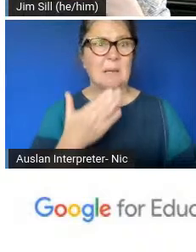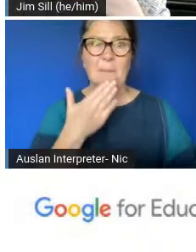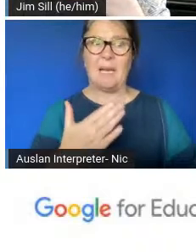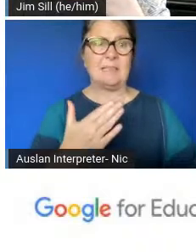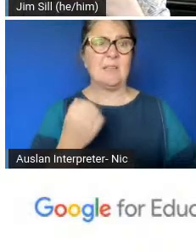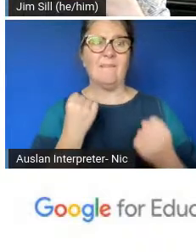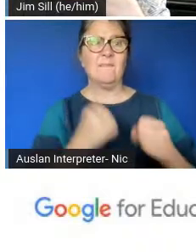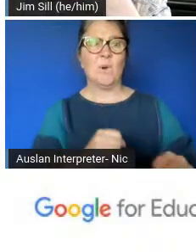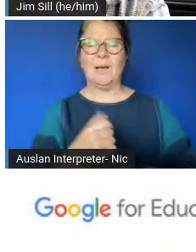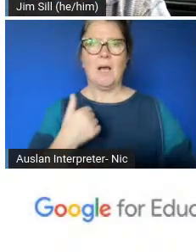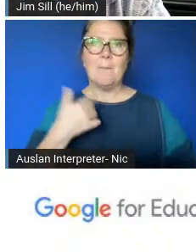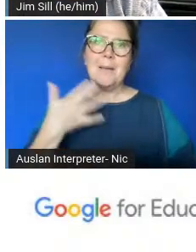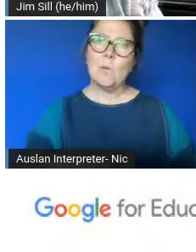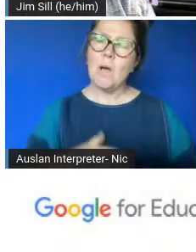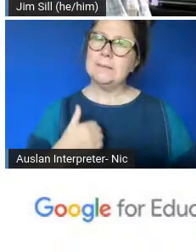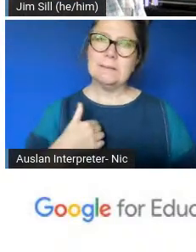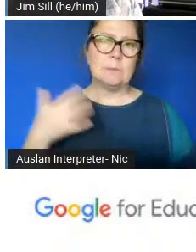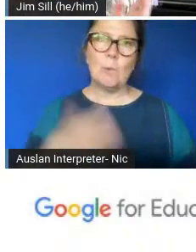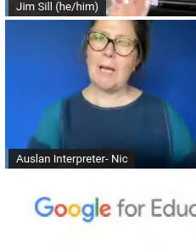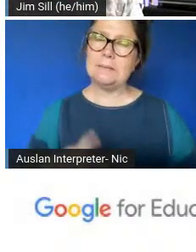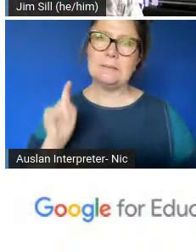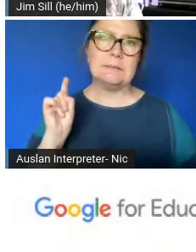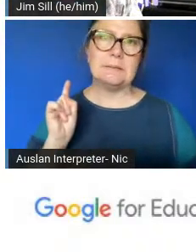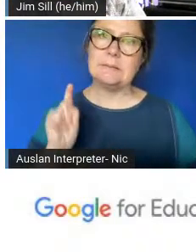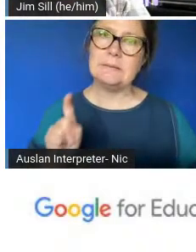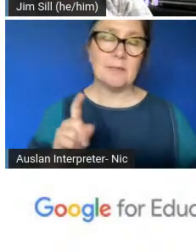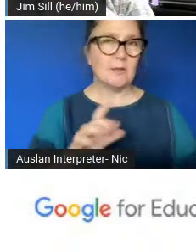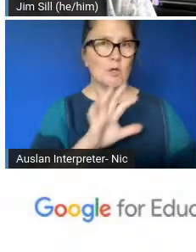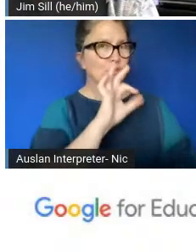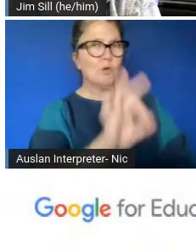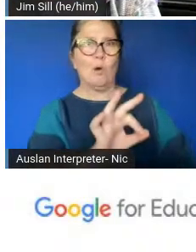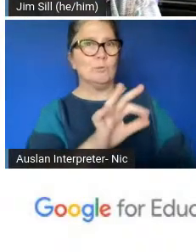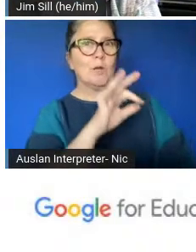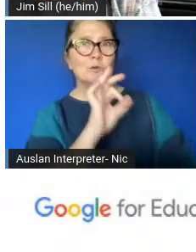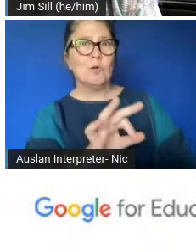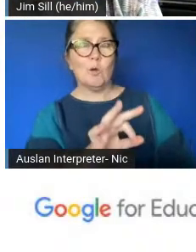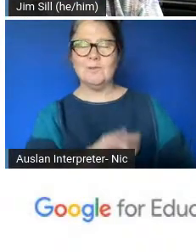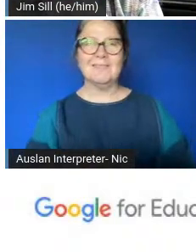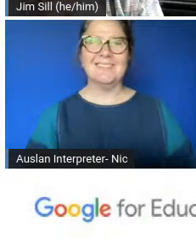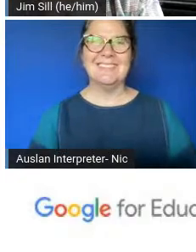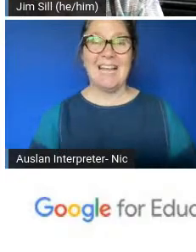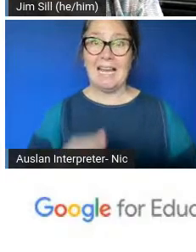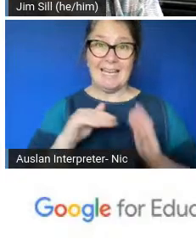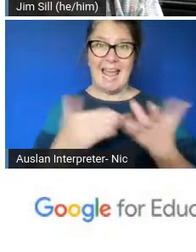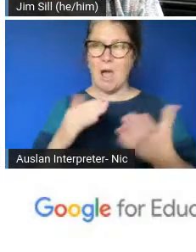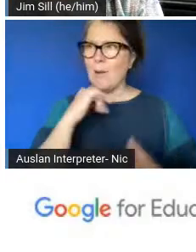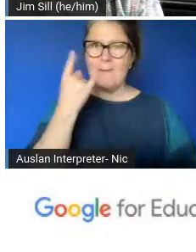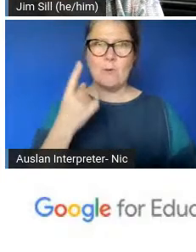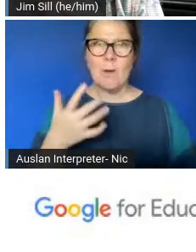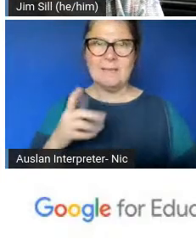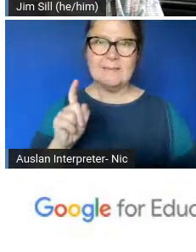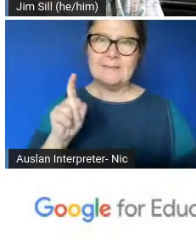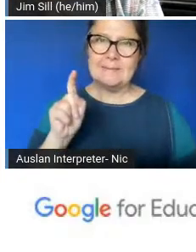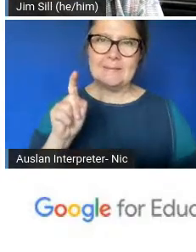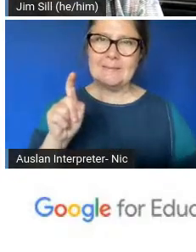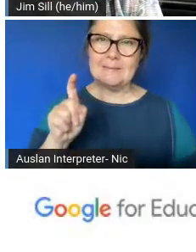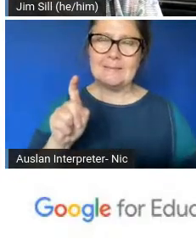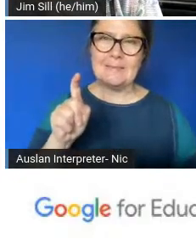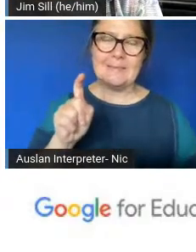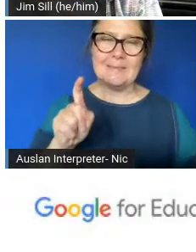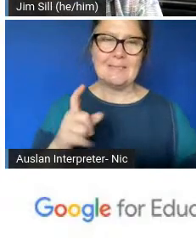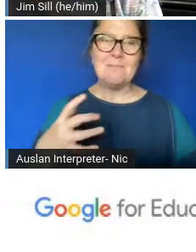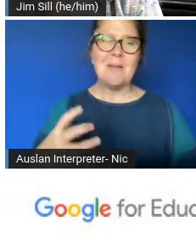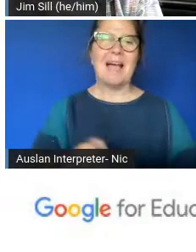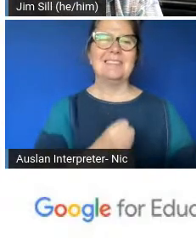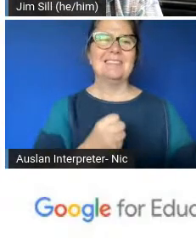to do it so much. I know. Okay, I want to. Everyone is now doing. Everyone's doing it right now, because all you have to do. It's